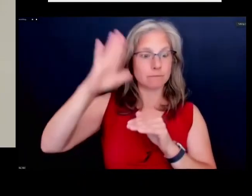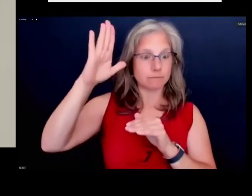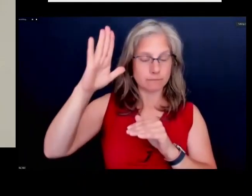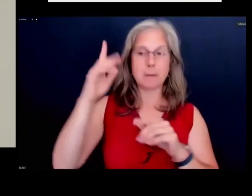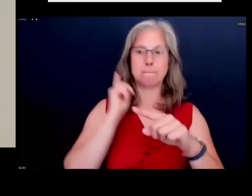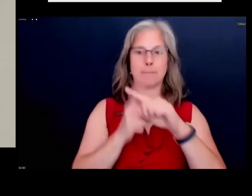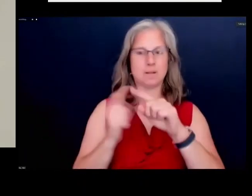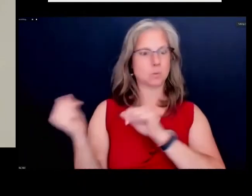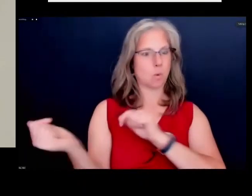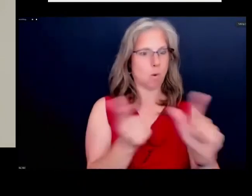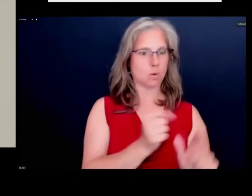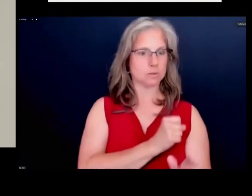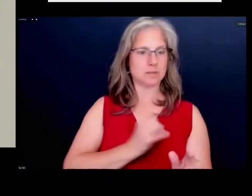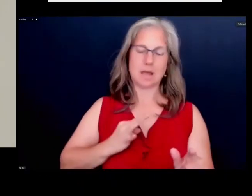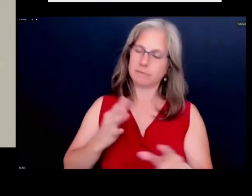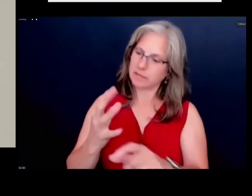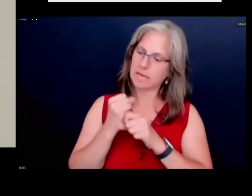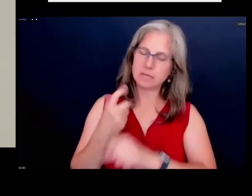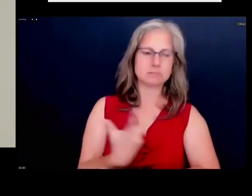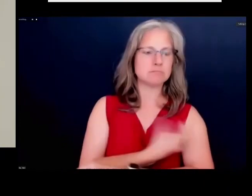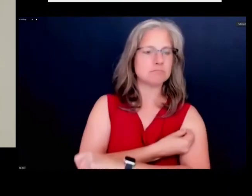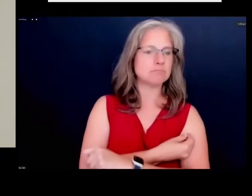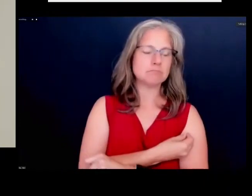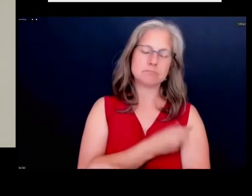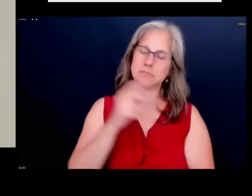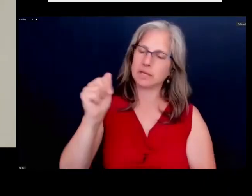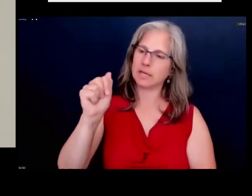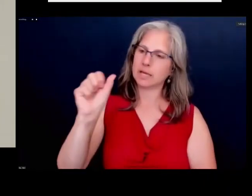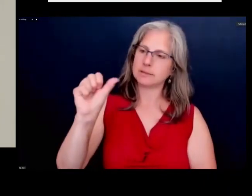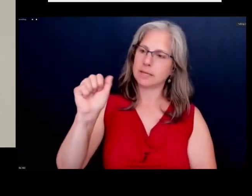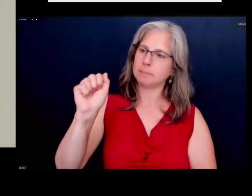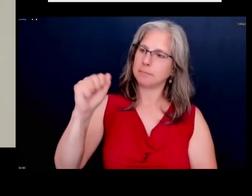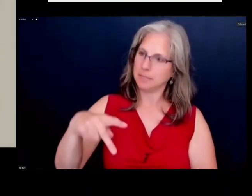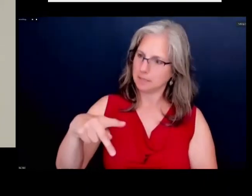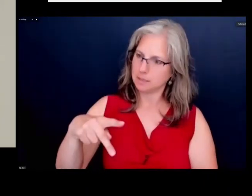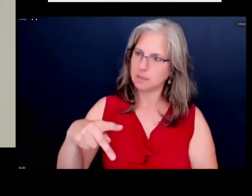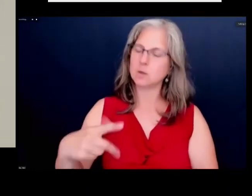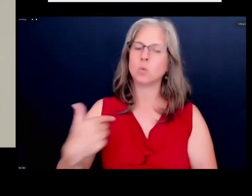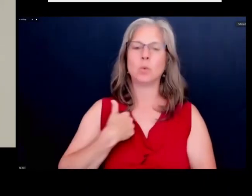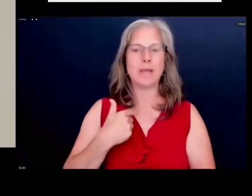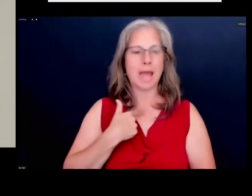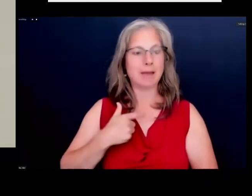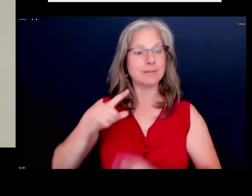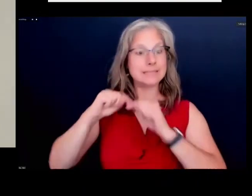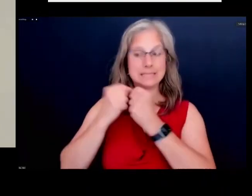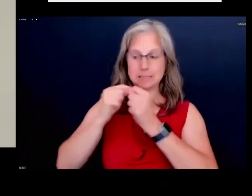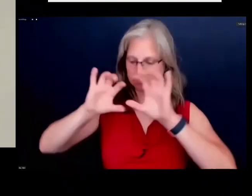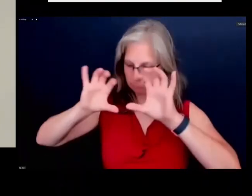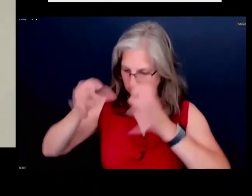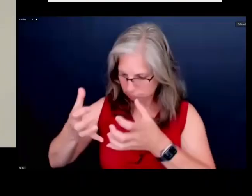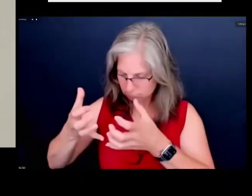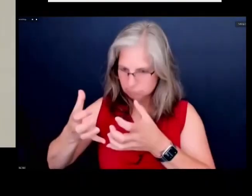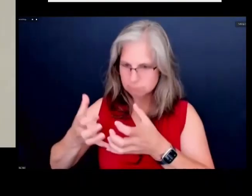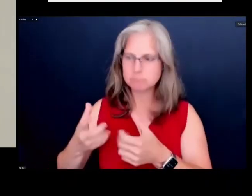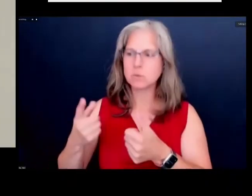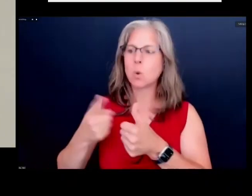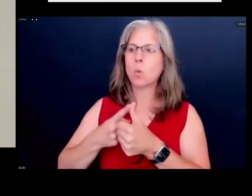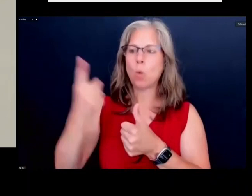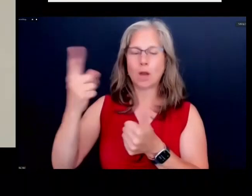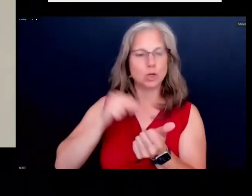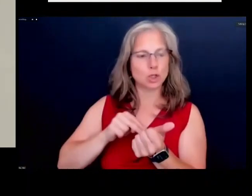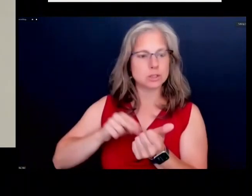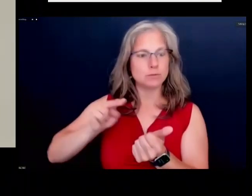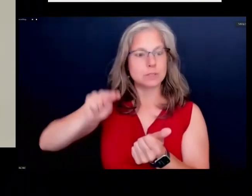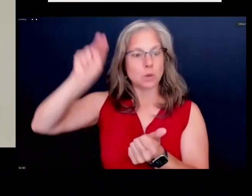as all staff, to get the vaccine as soon as possible. We have a dedicated outreach team of one nurse for the